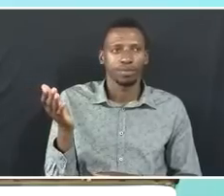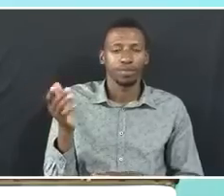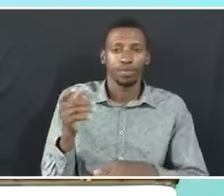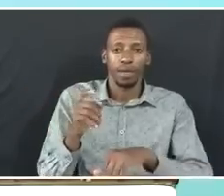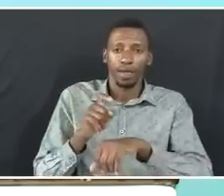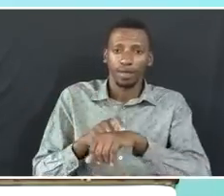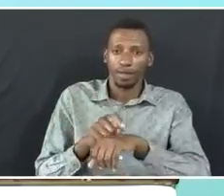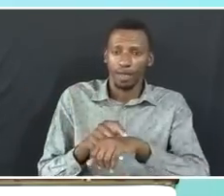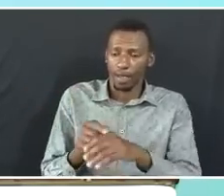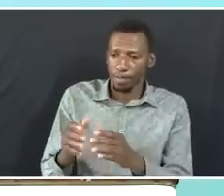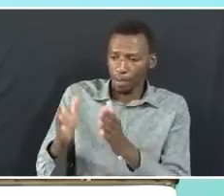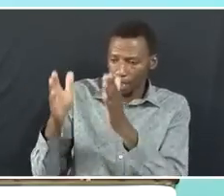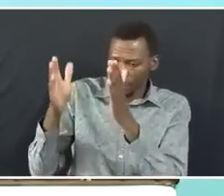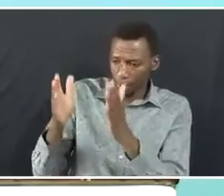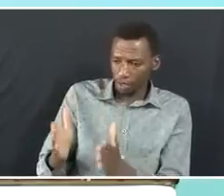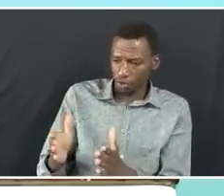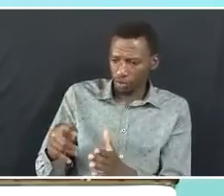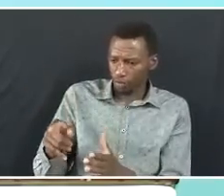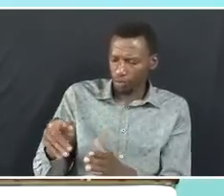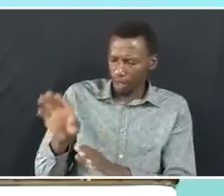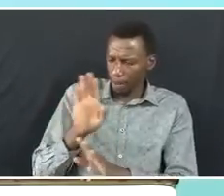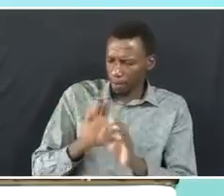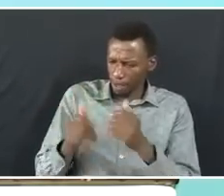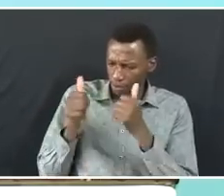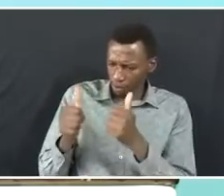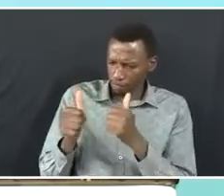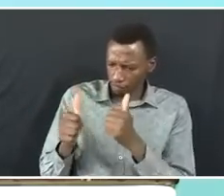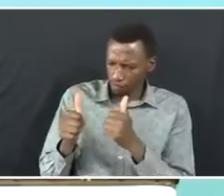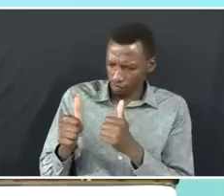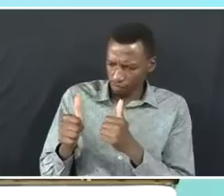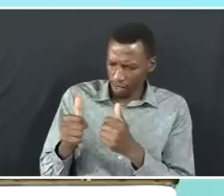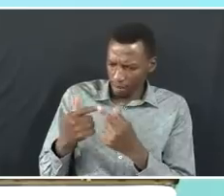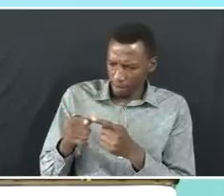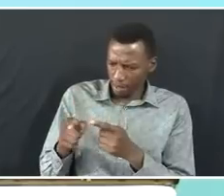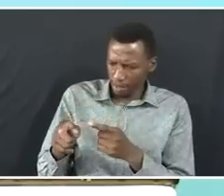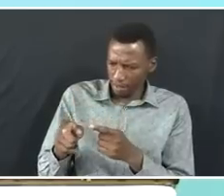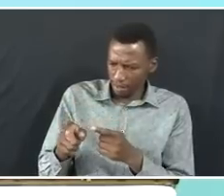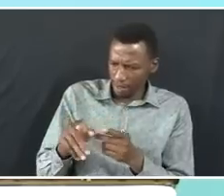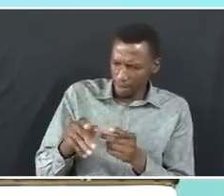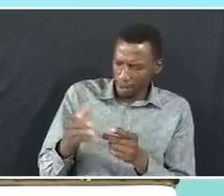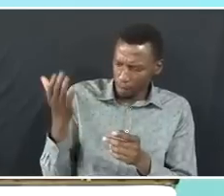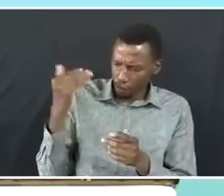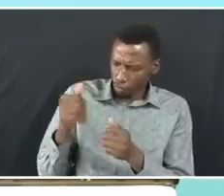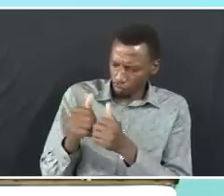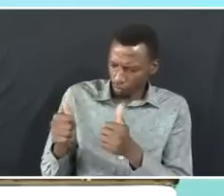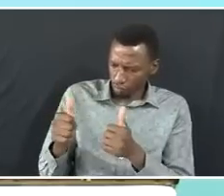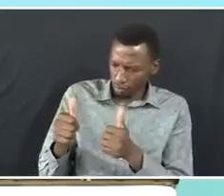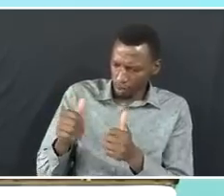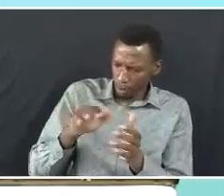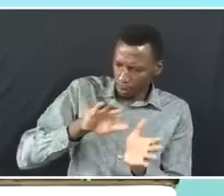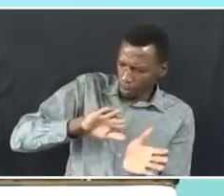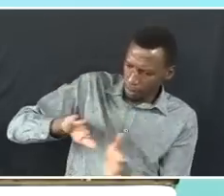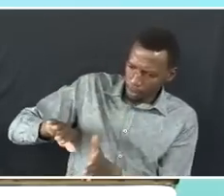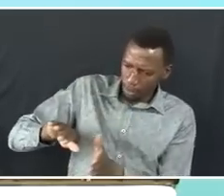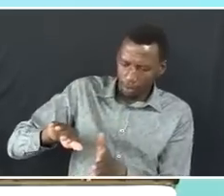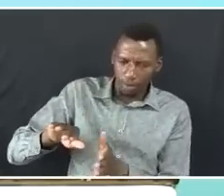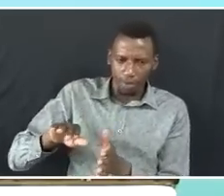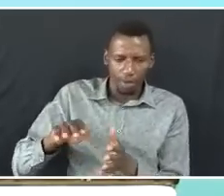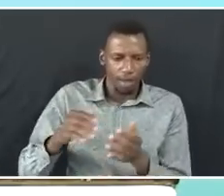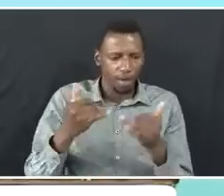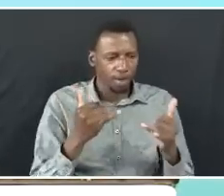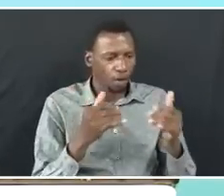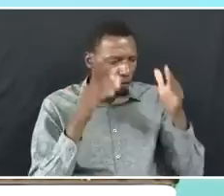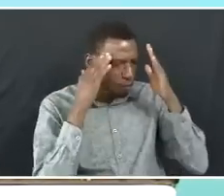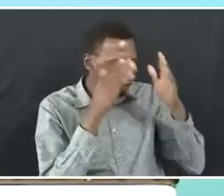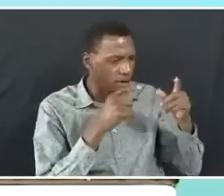When the righteous turn from the righteousness to do evil, their past righteousness will not save them from the wrath